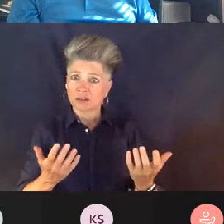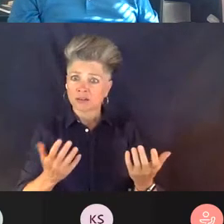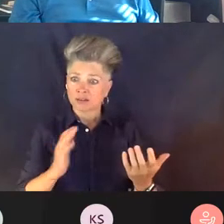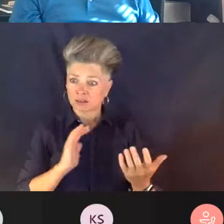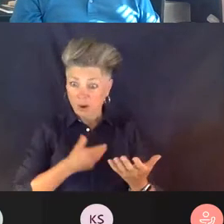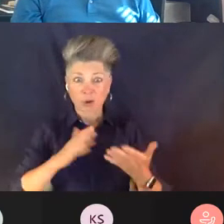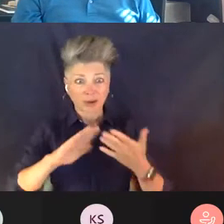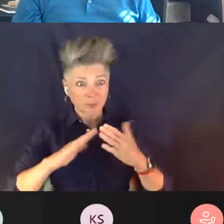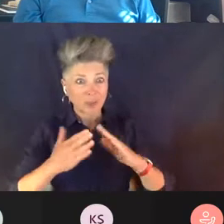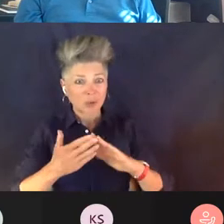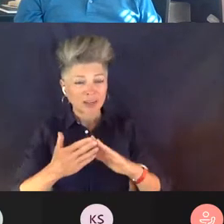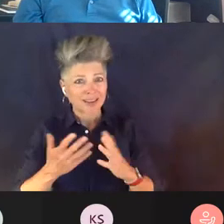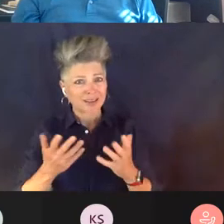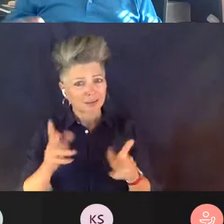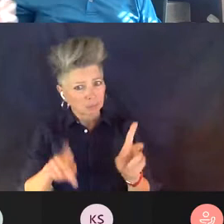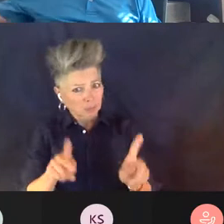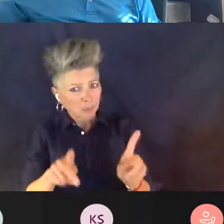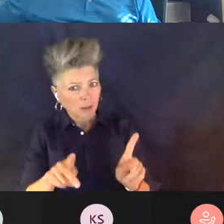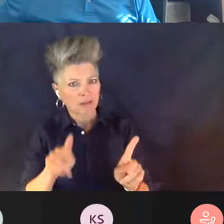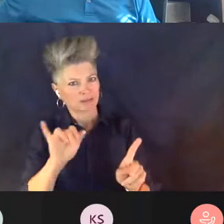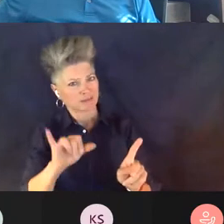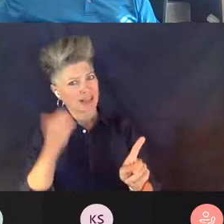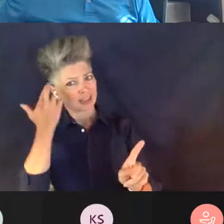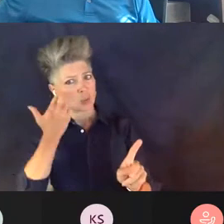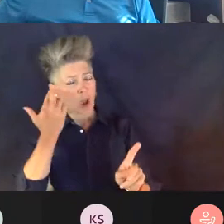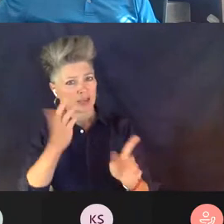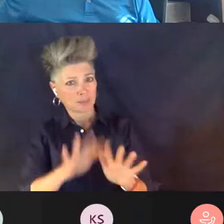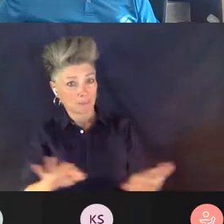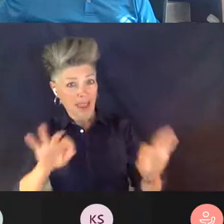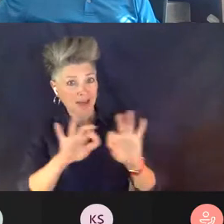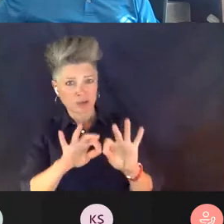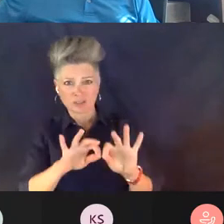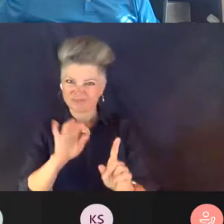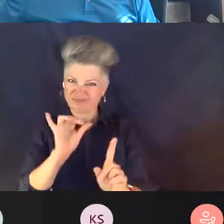community. I mean, that's why it matters. It really just comes down to that.